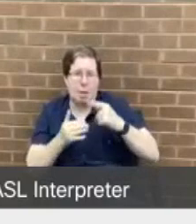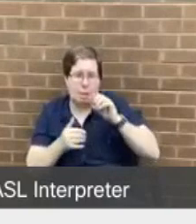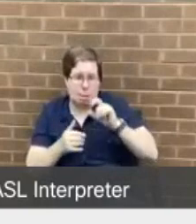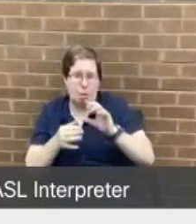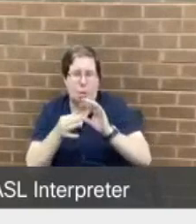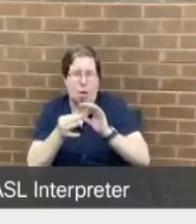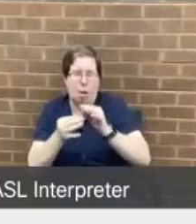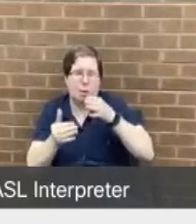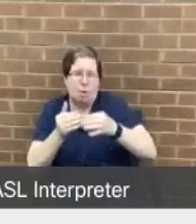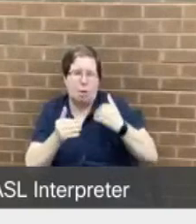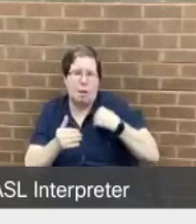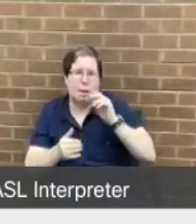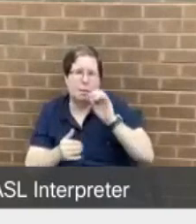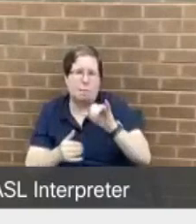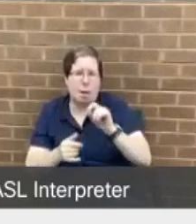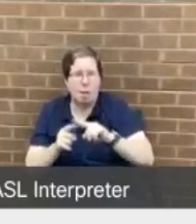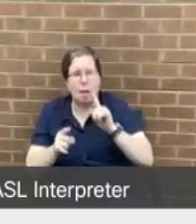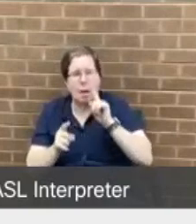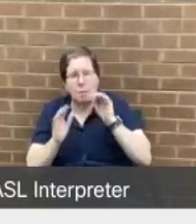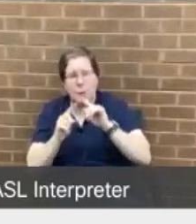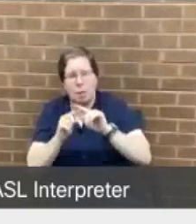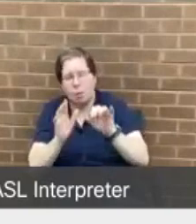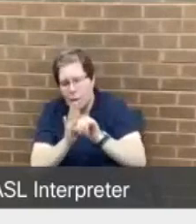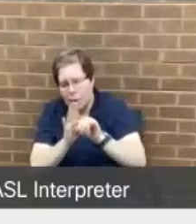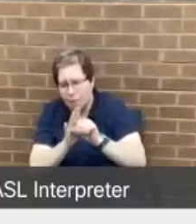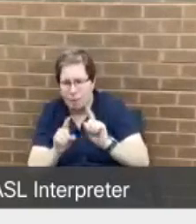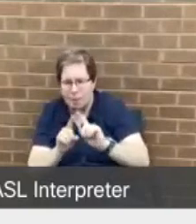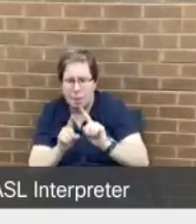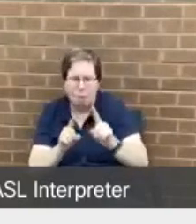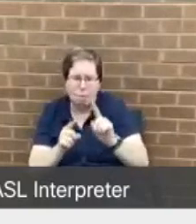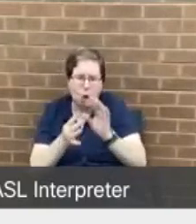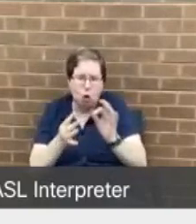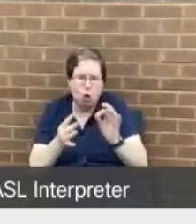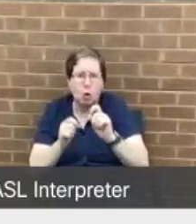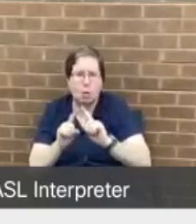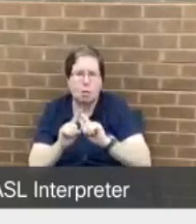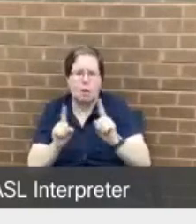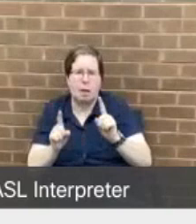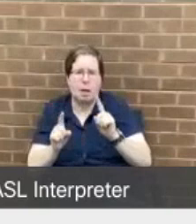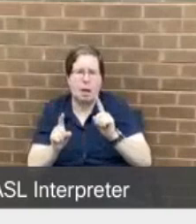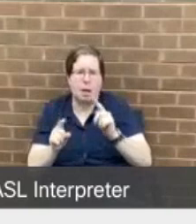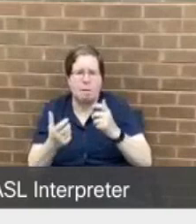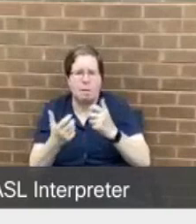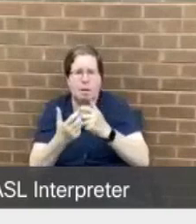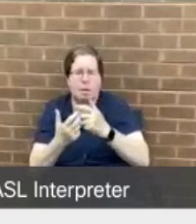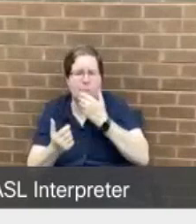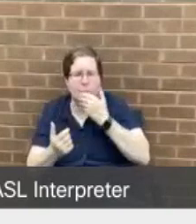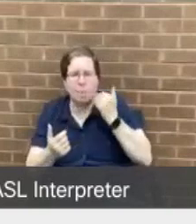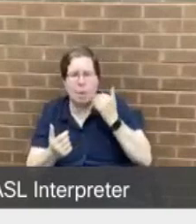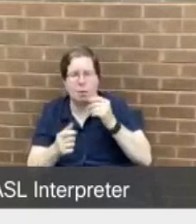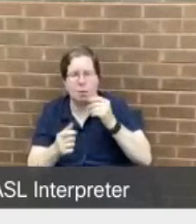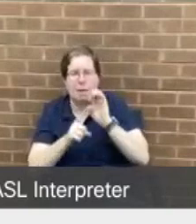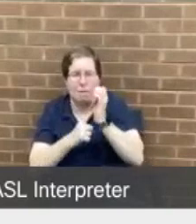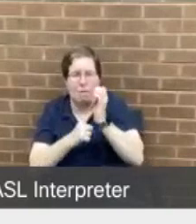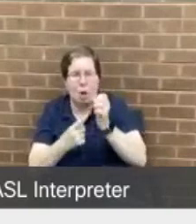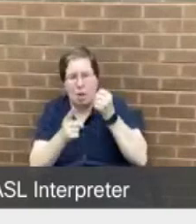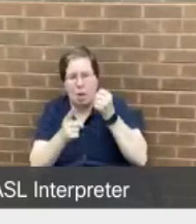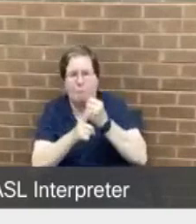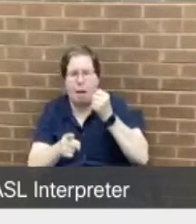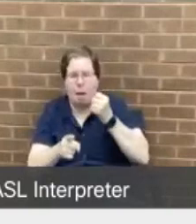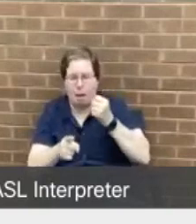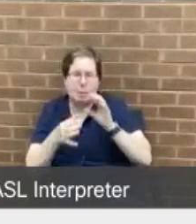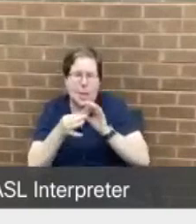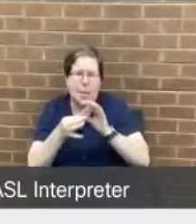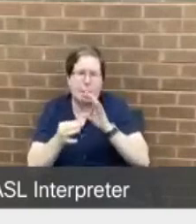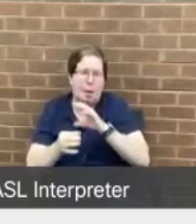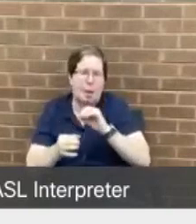We expect to identify a selected corridor alternative and publish a combined final environmental impact statement record of decision